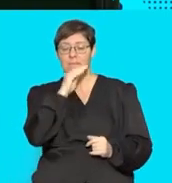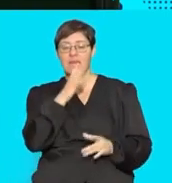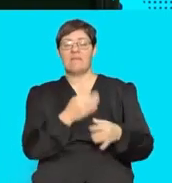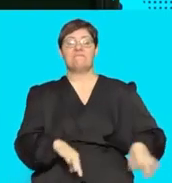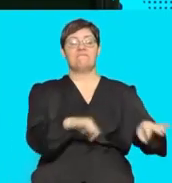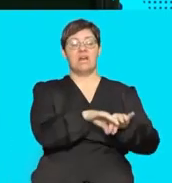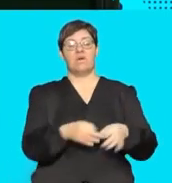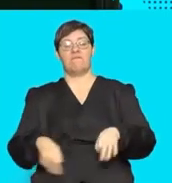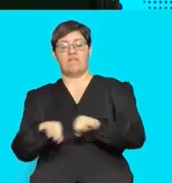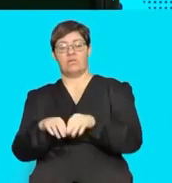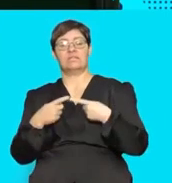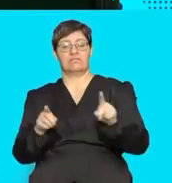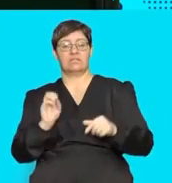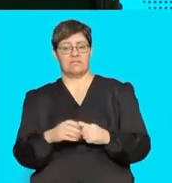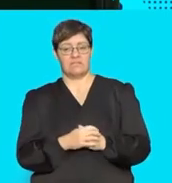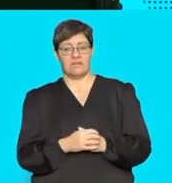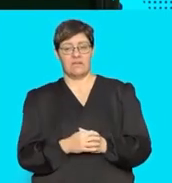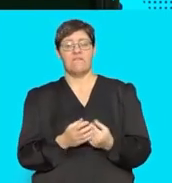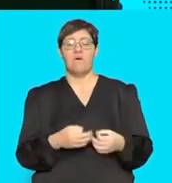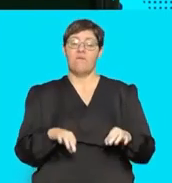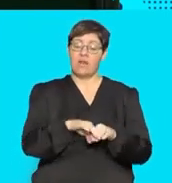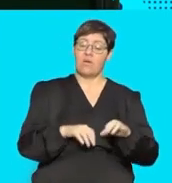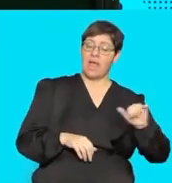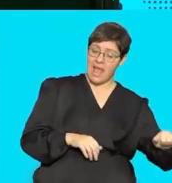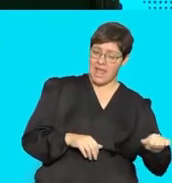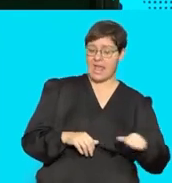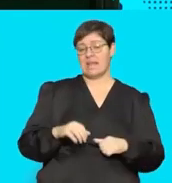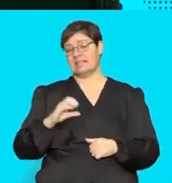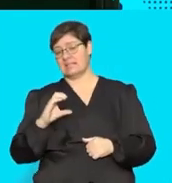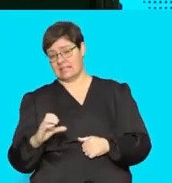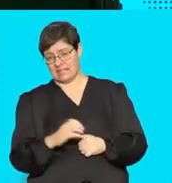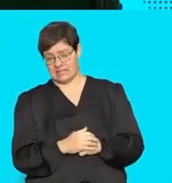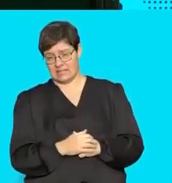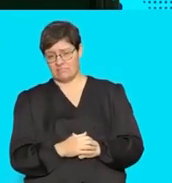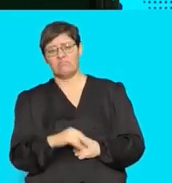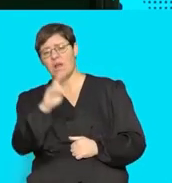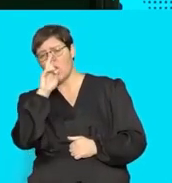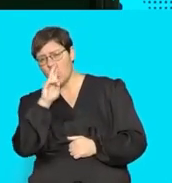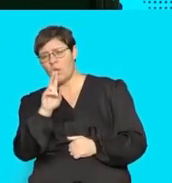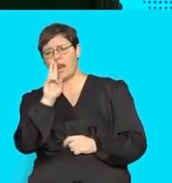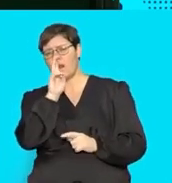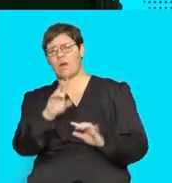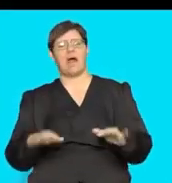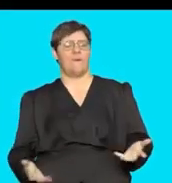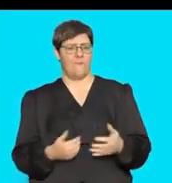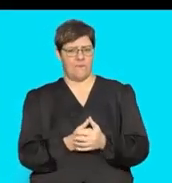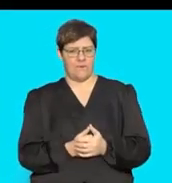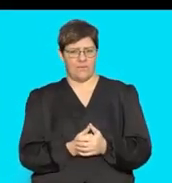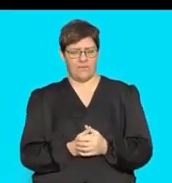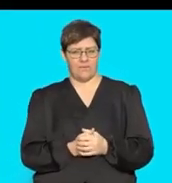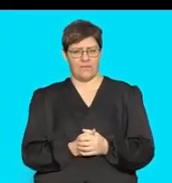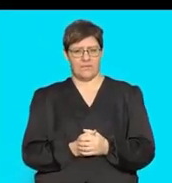different values for our angles A and C. Let's look at what our two triangles will look like.